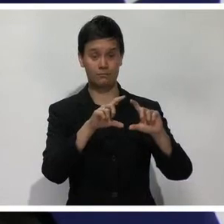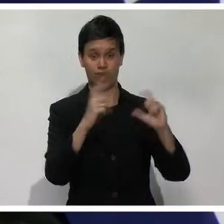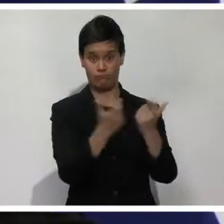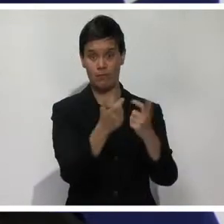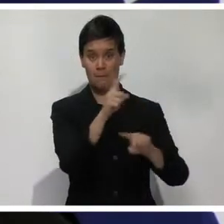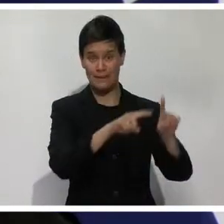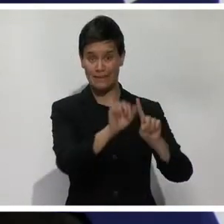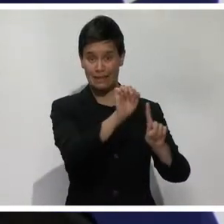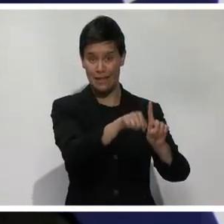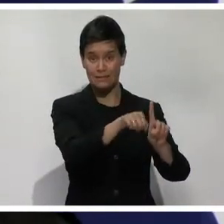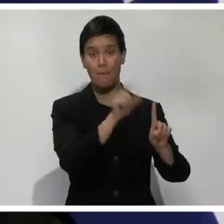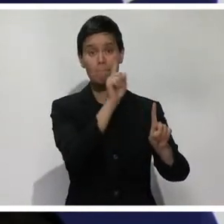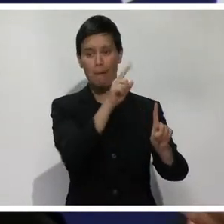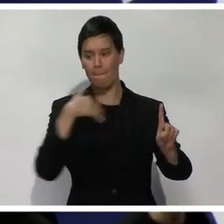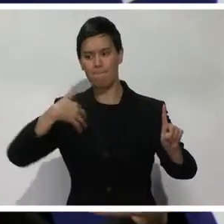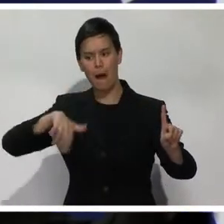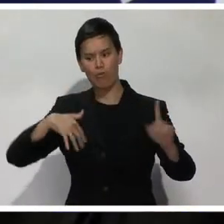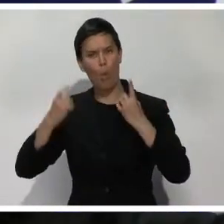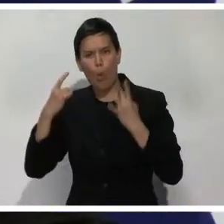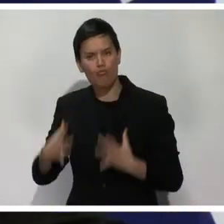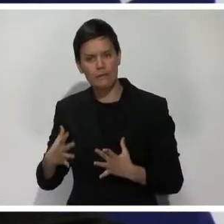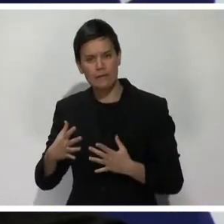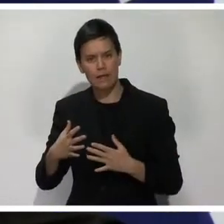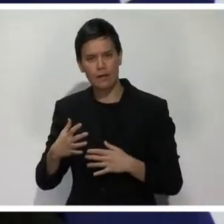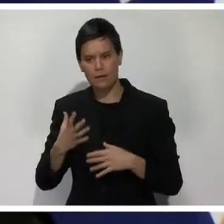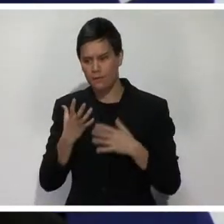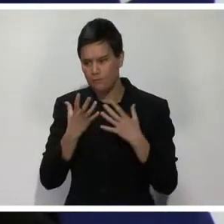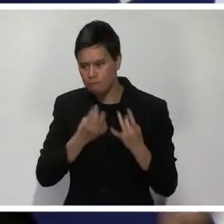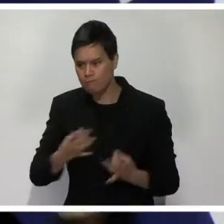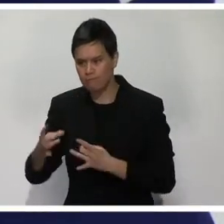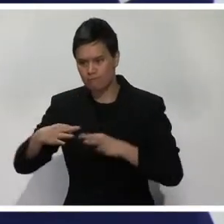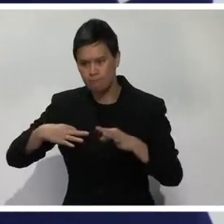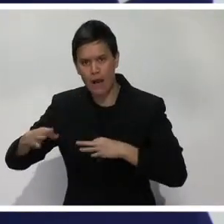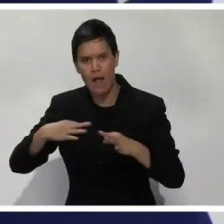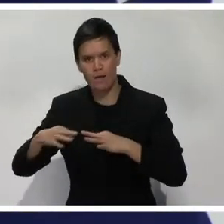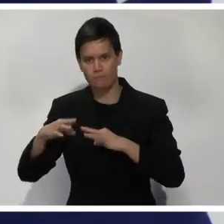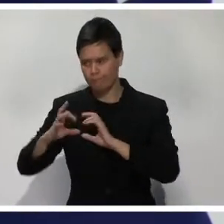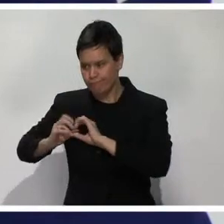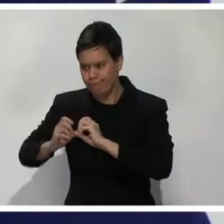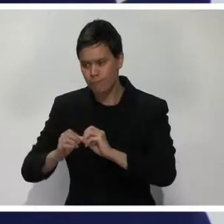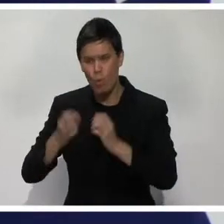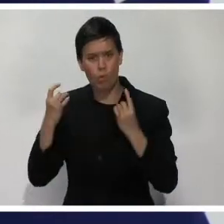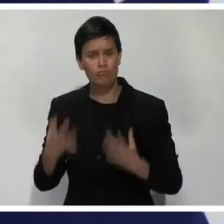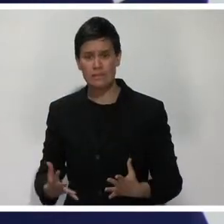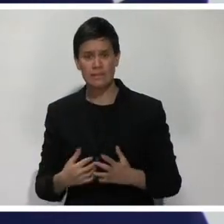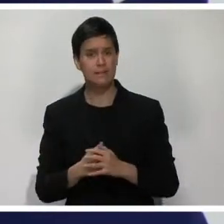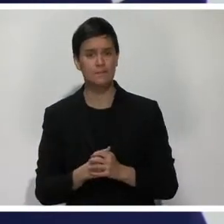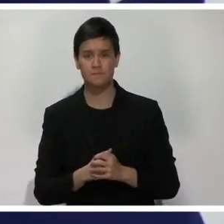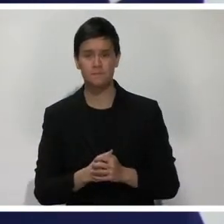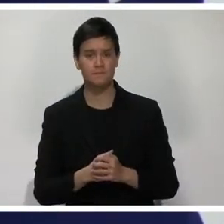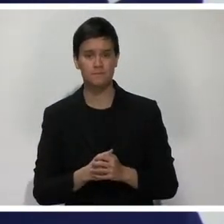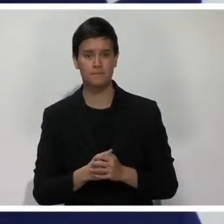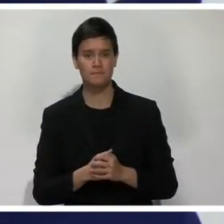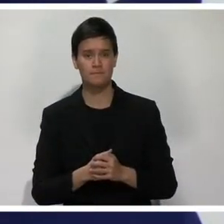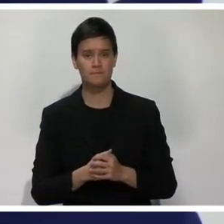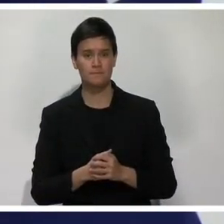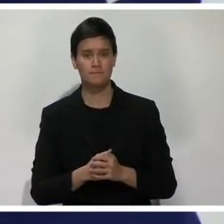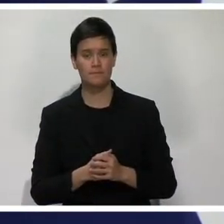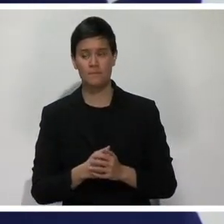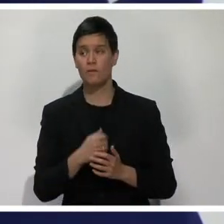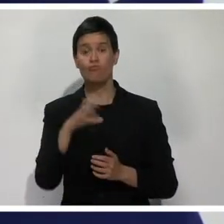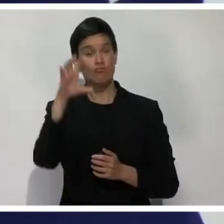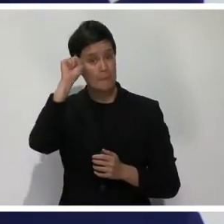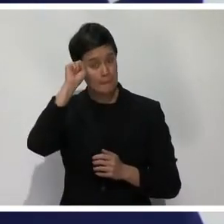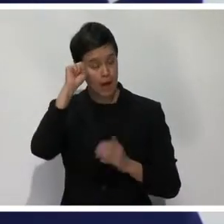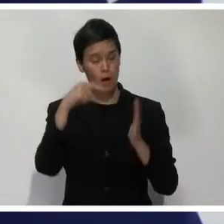Government Group has already been doing. So that's work that actually, as I said just moments earlier, we started from the day that I stood on